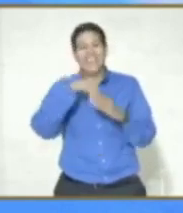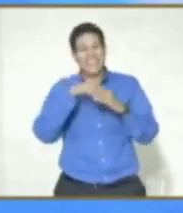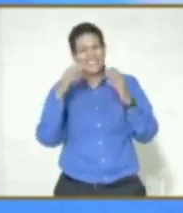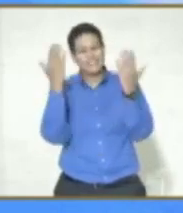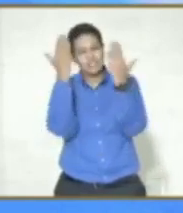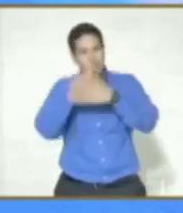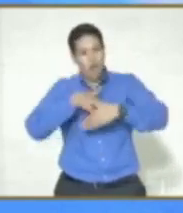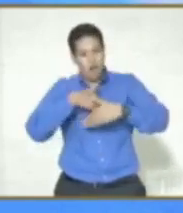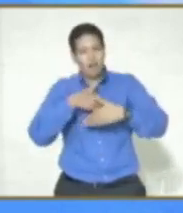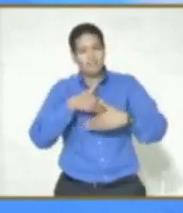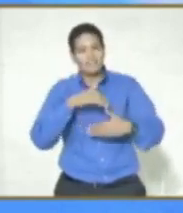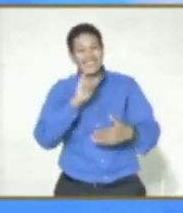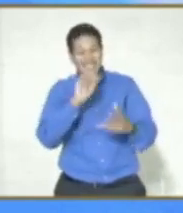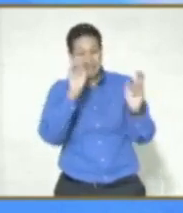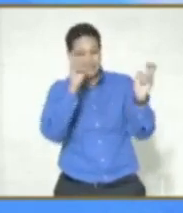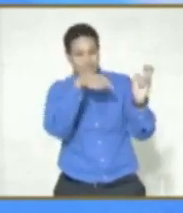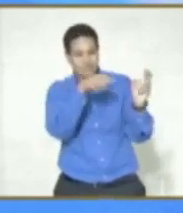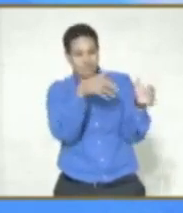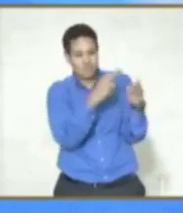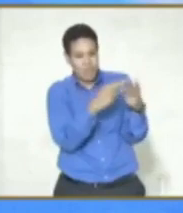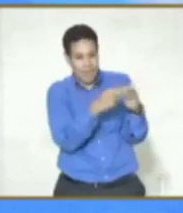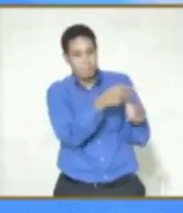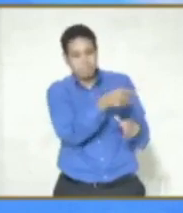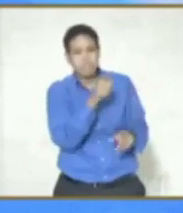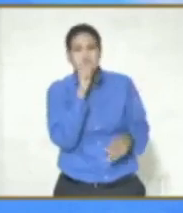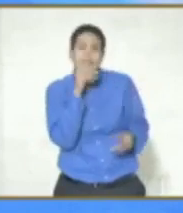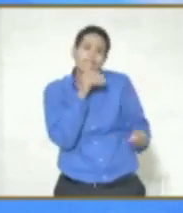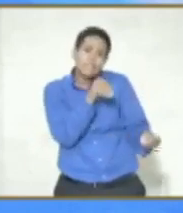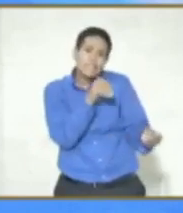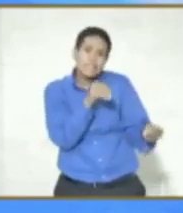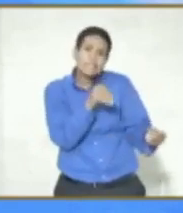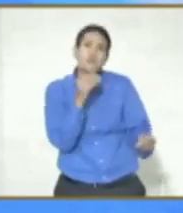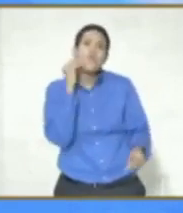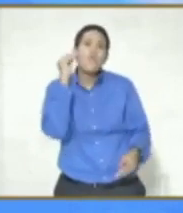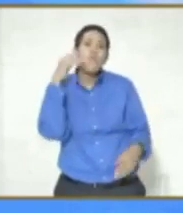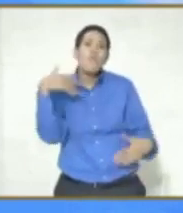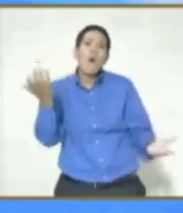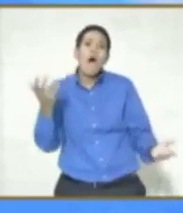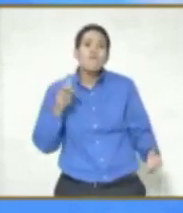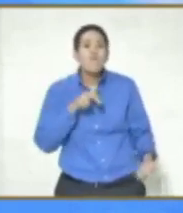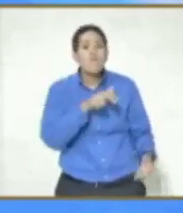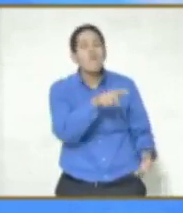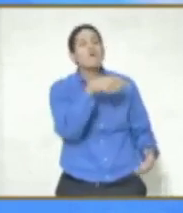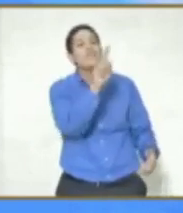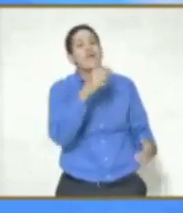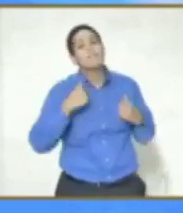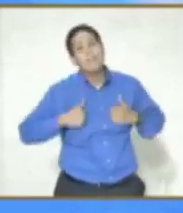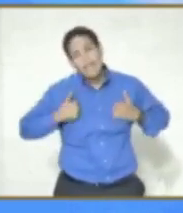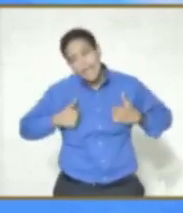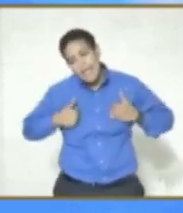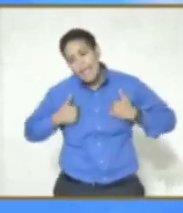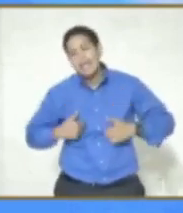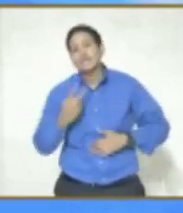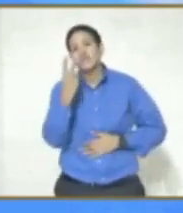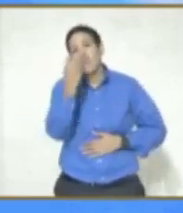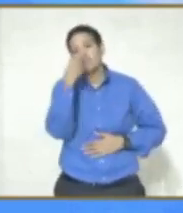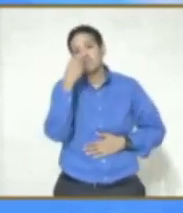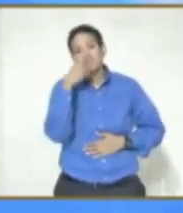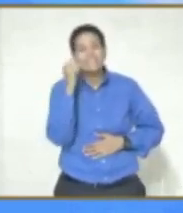where the homeless will walk down to Candle in the Dark, have a bath. They'll be given 2 meals per